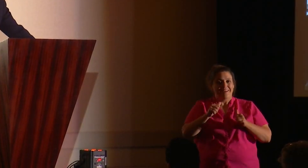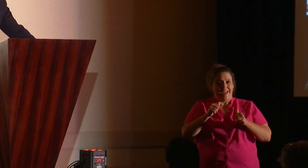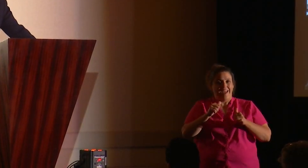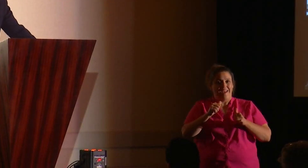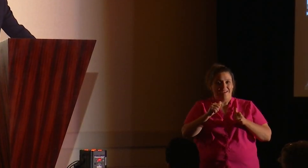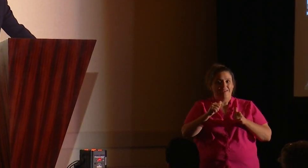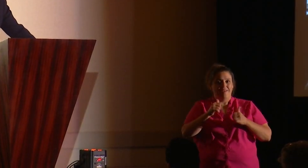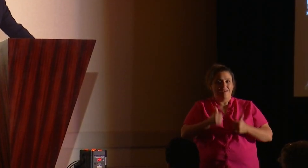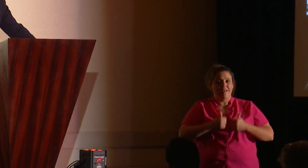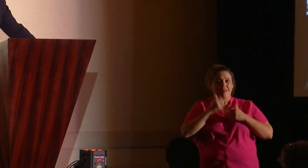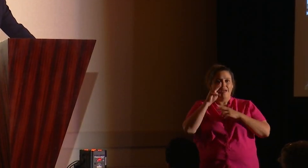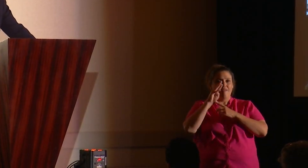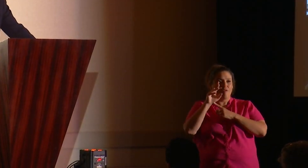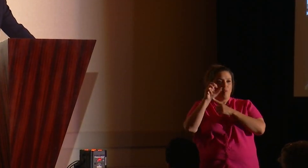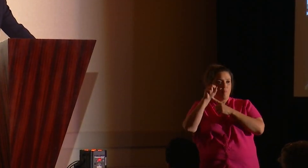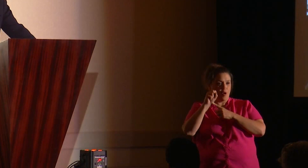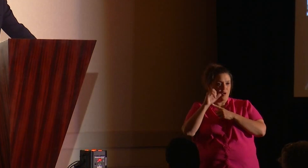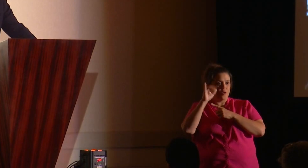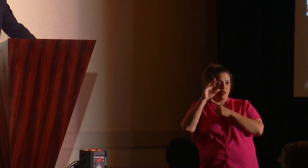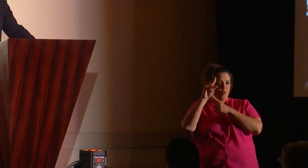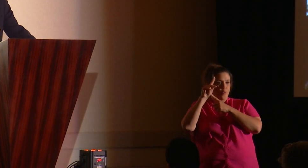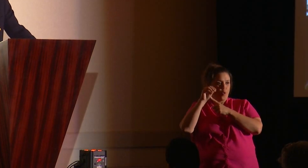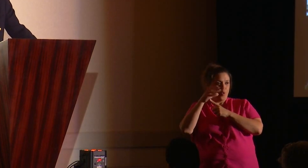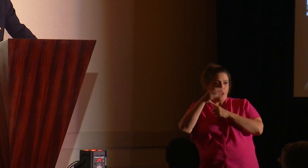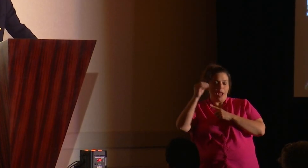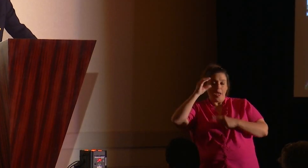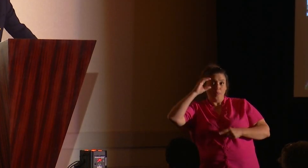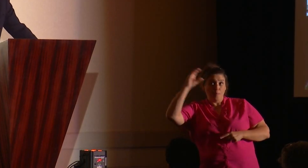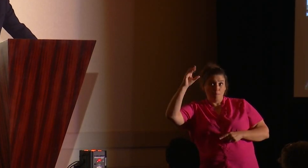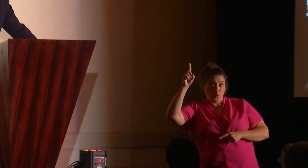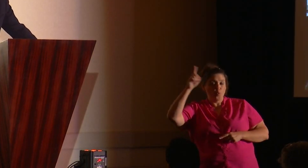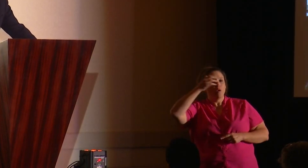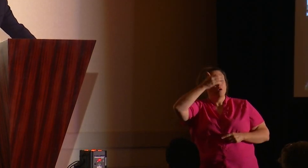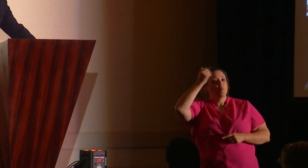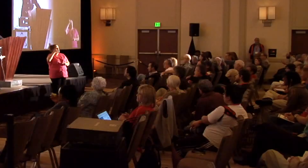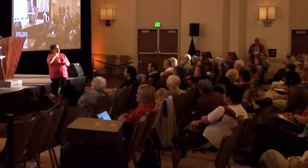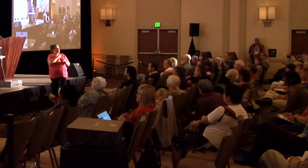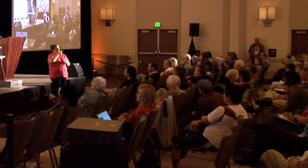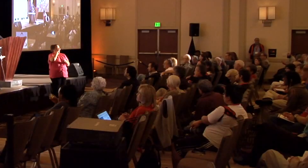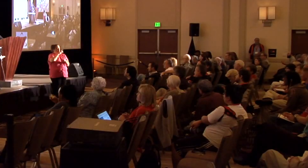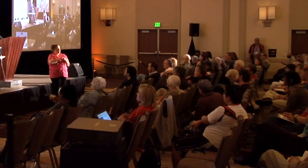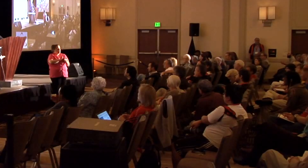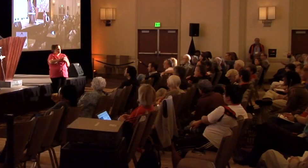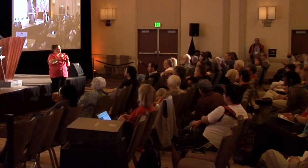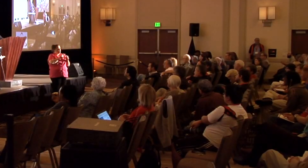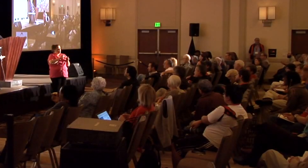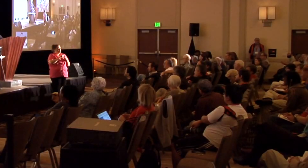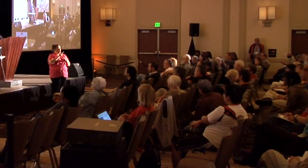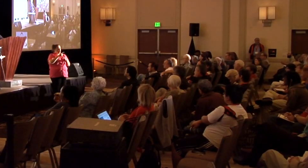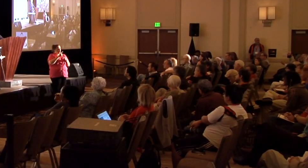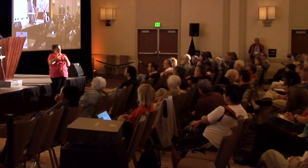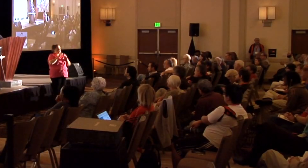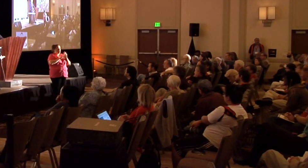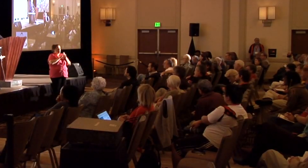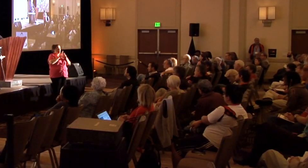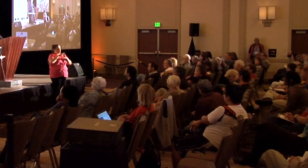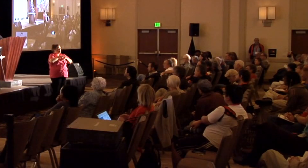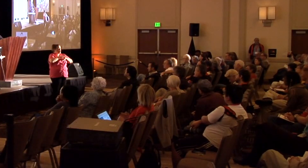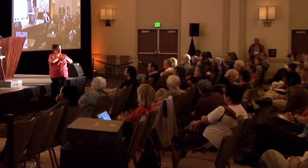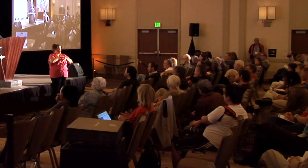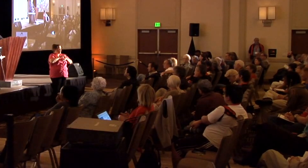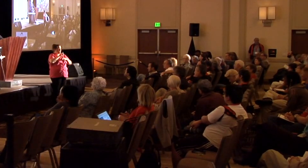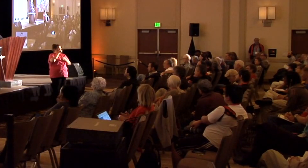and Europa and the Moon. Because we believe life could only have formed on Earth and that belief is based